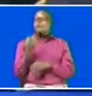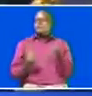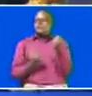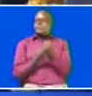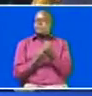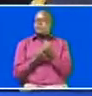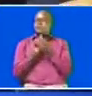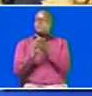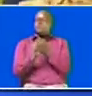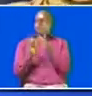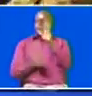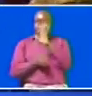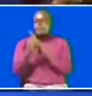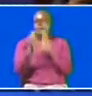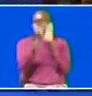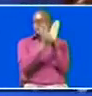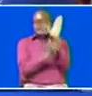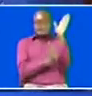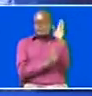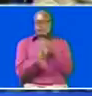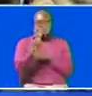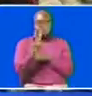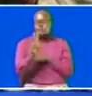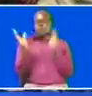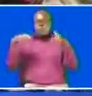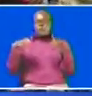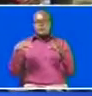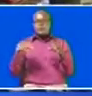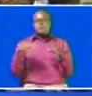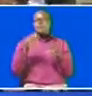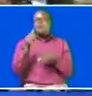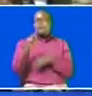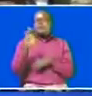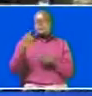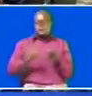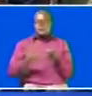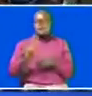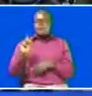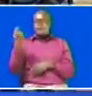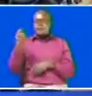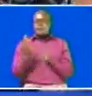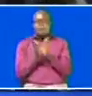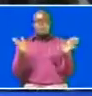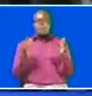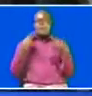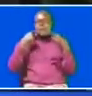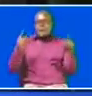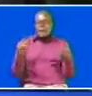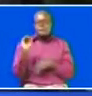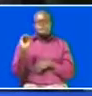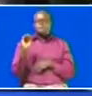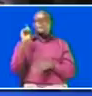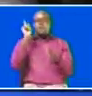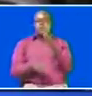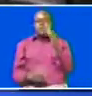Jubilee's development agenda. Two NASA affiliates, Ford Kenya and Amani National Congress, ANC, have not publicly declared their position on the